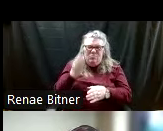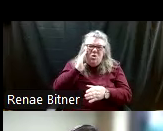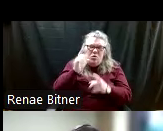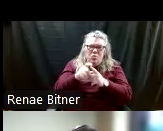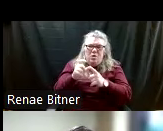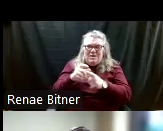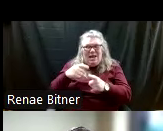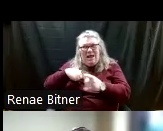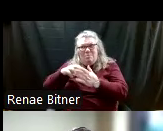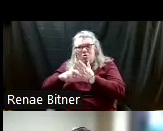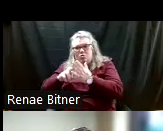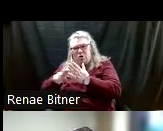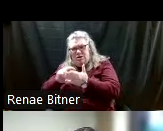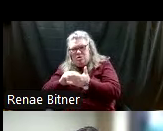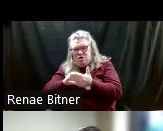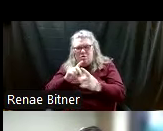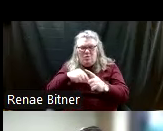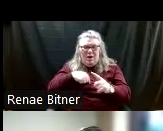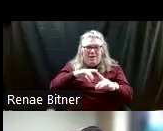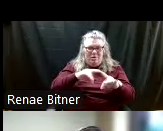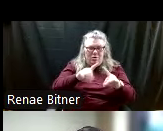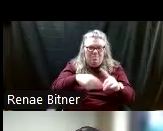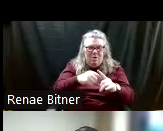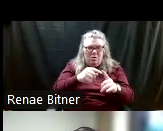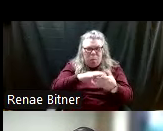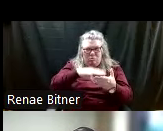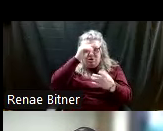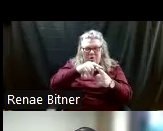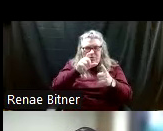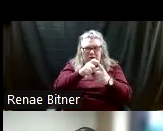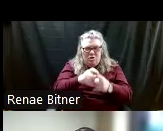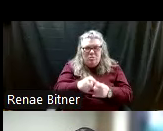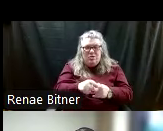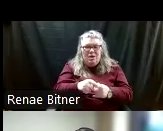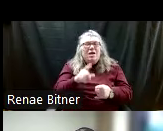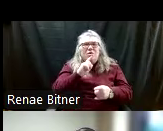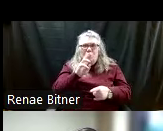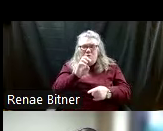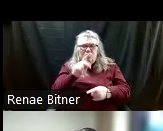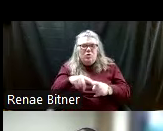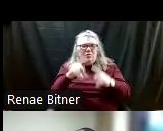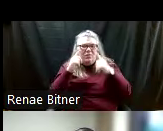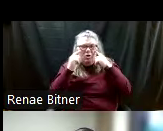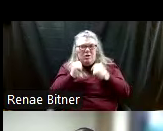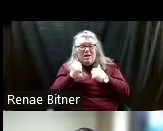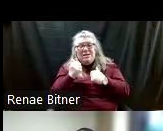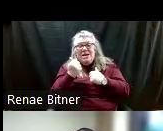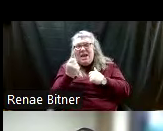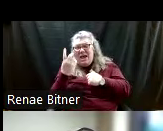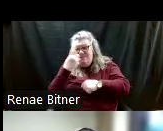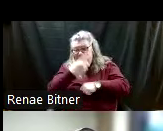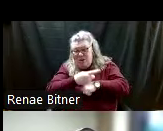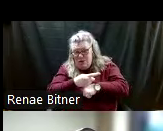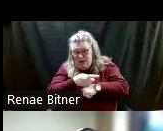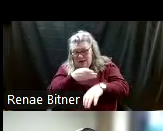that I needed to find out. But so there was that risk for hearing loss. We did notice a couple days into her stay in the